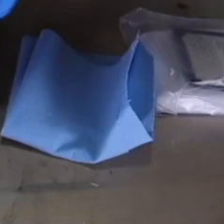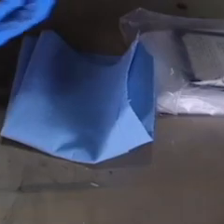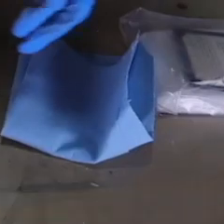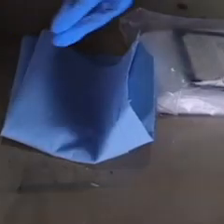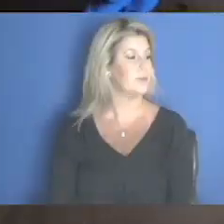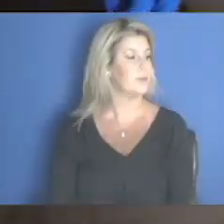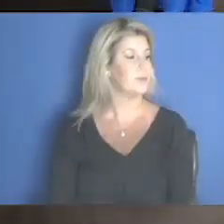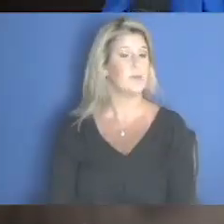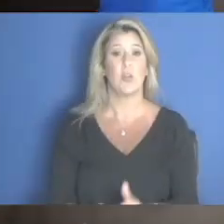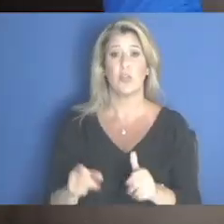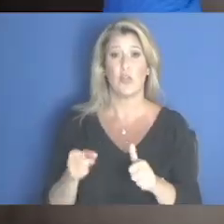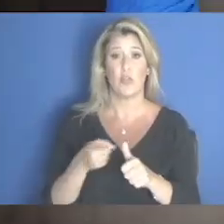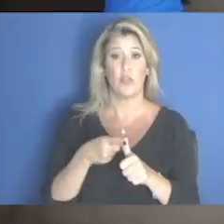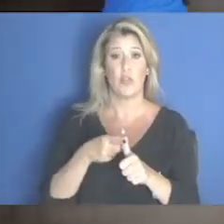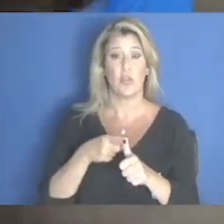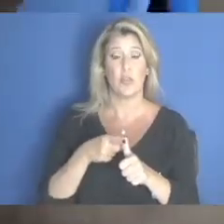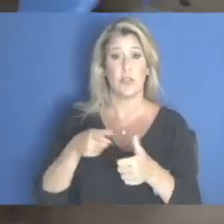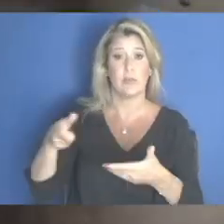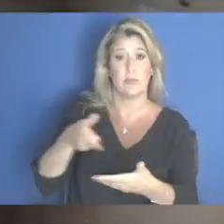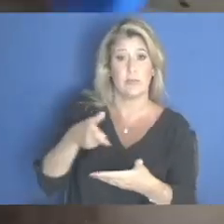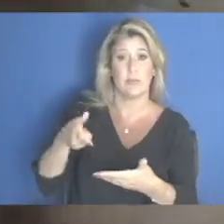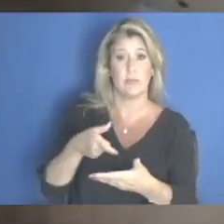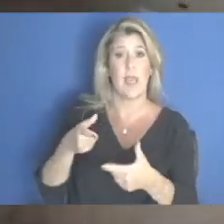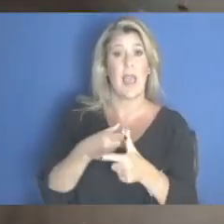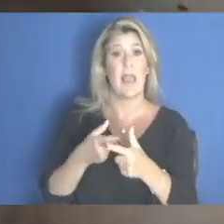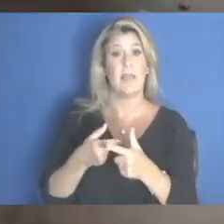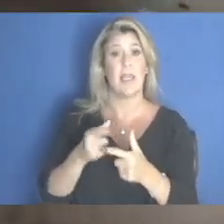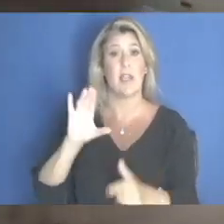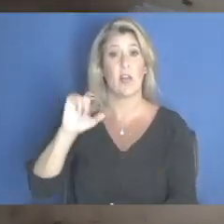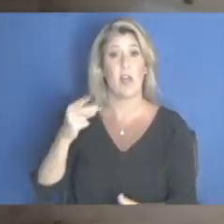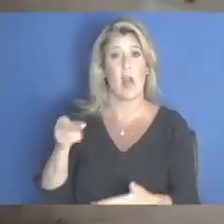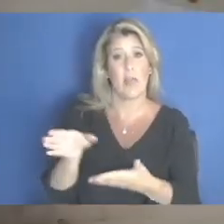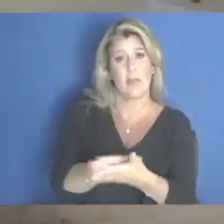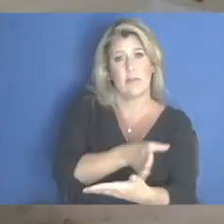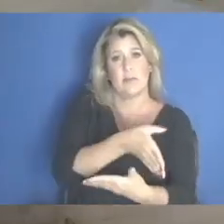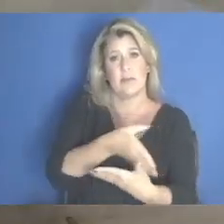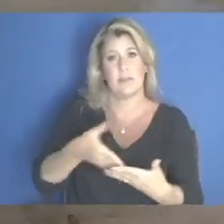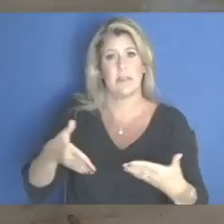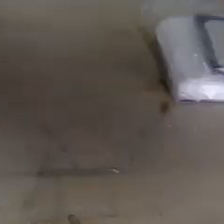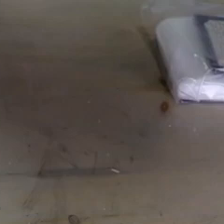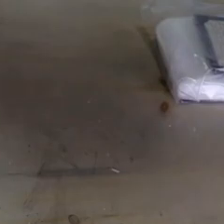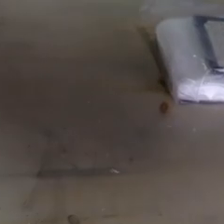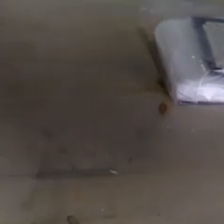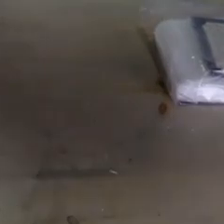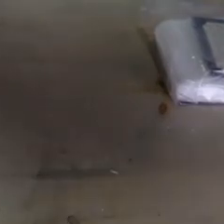I apply my Voodoo gel stain and with my cloth I'm going to spread it evenly.